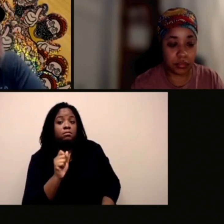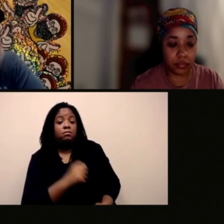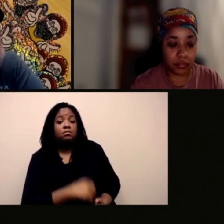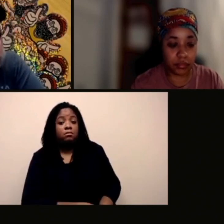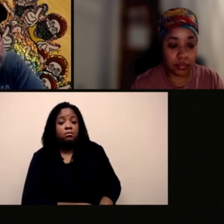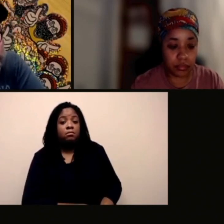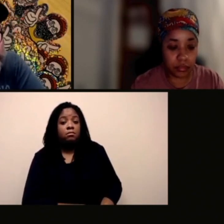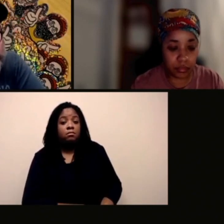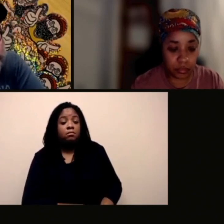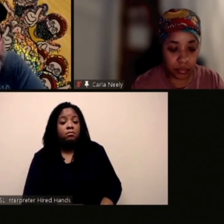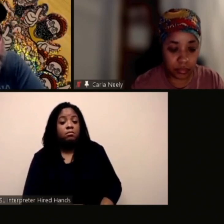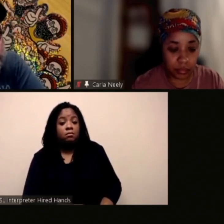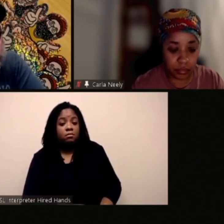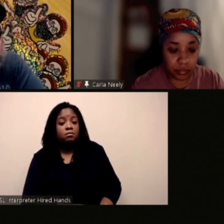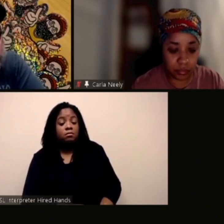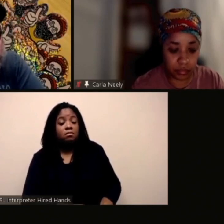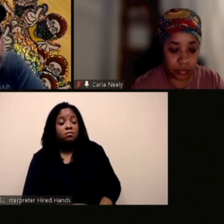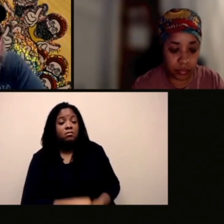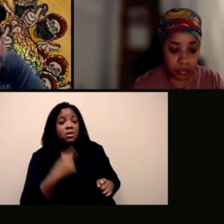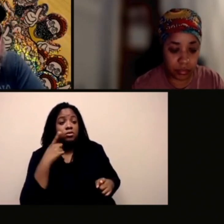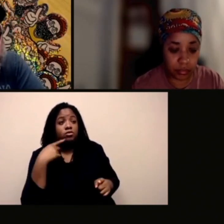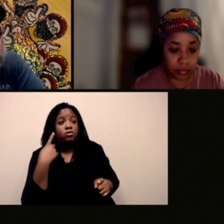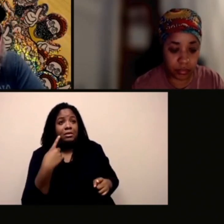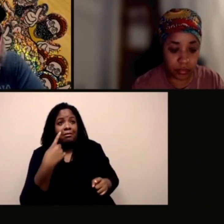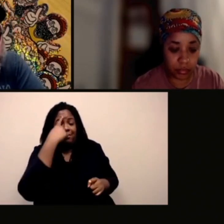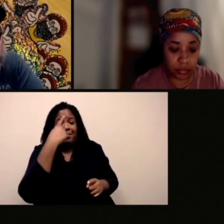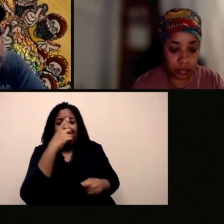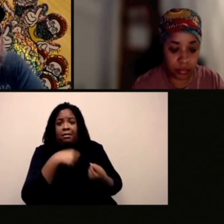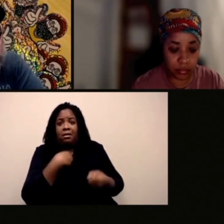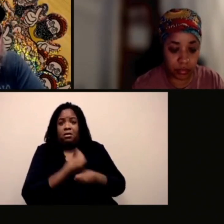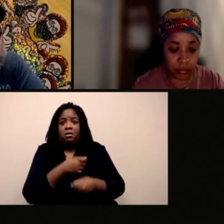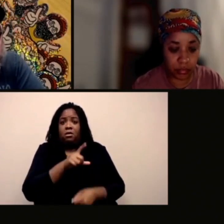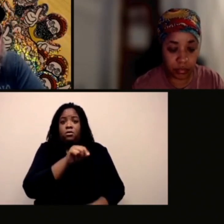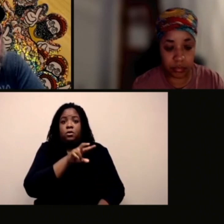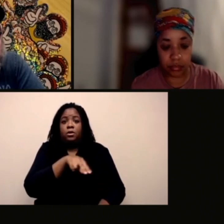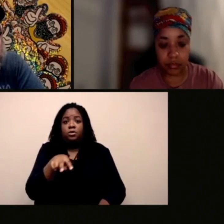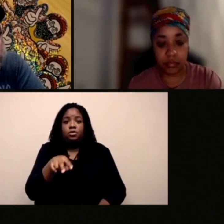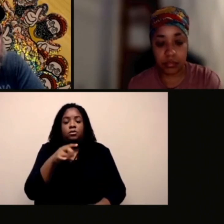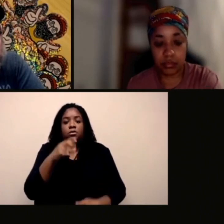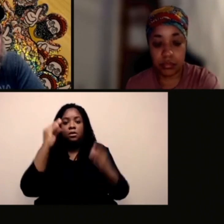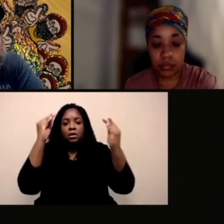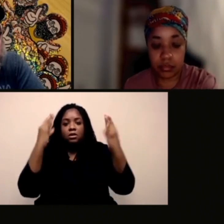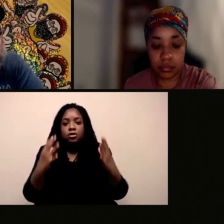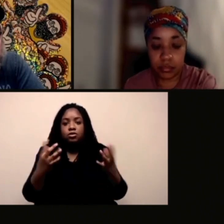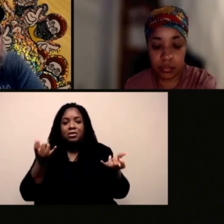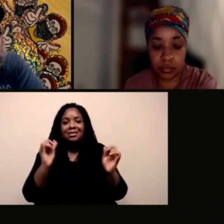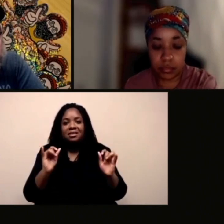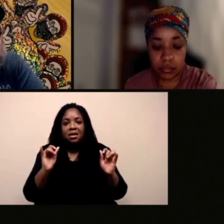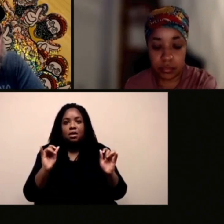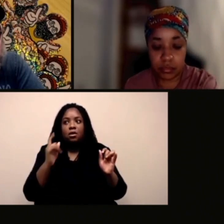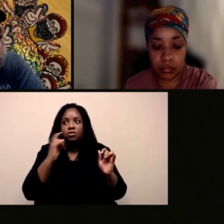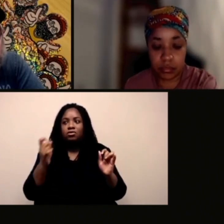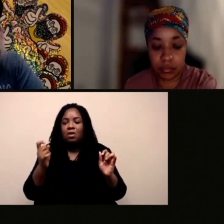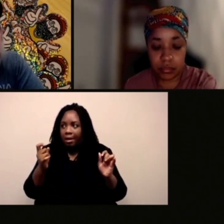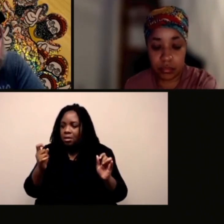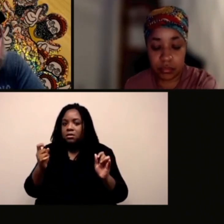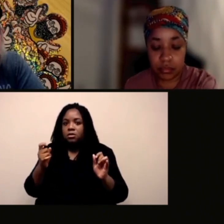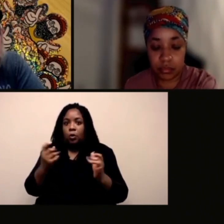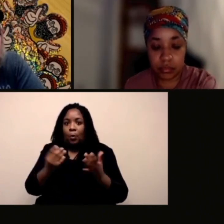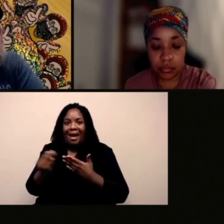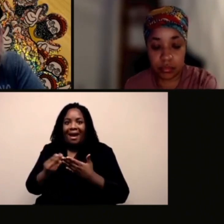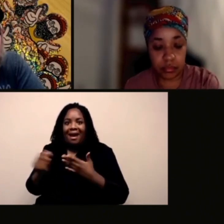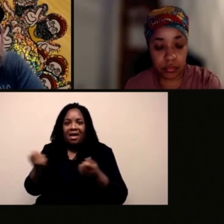It's crazy to see that in 2022, teachers are still the ones trying to fulfill their students'